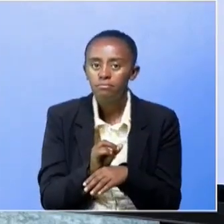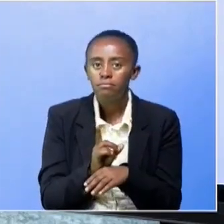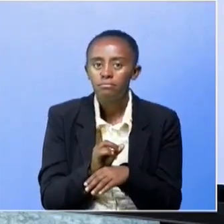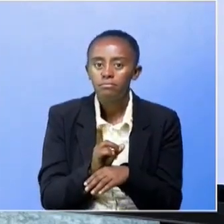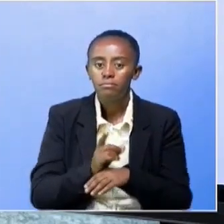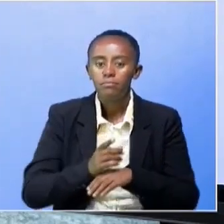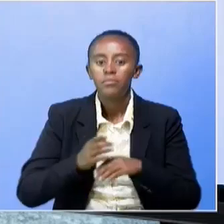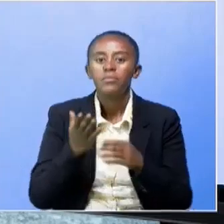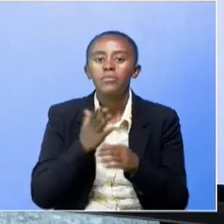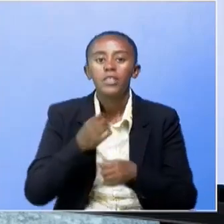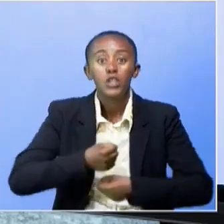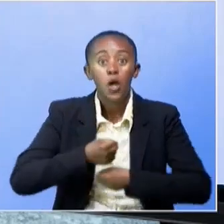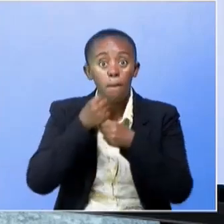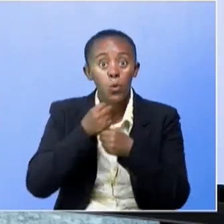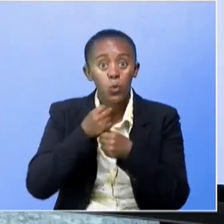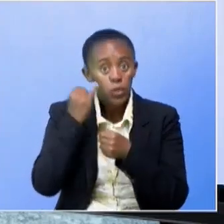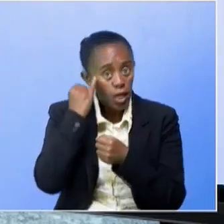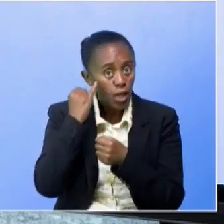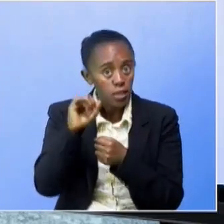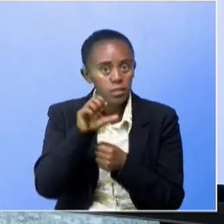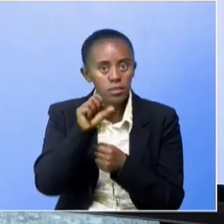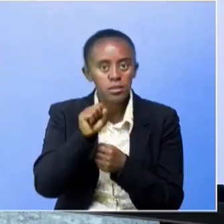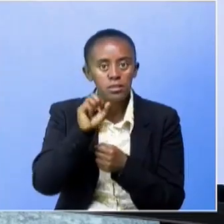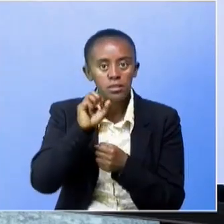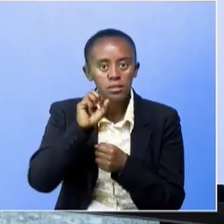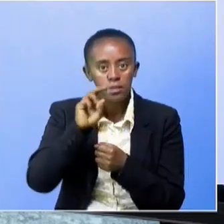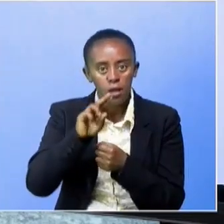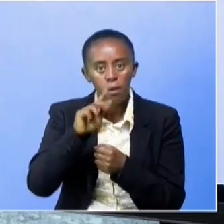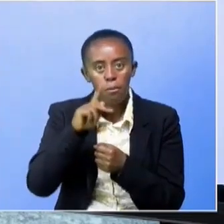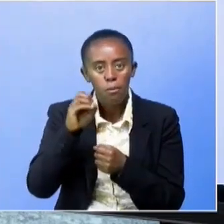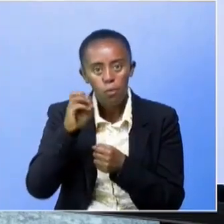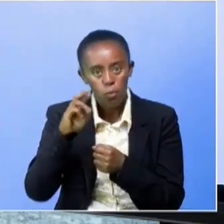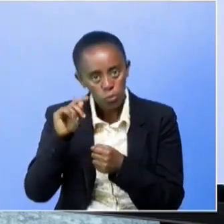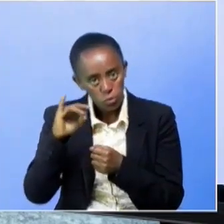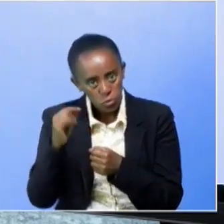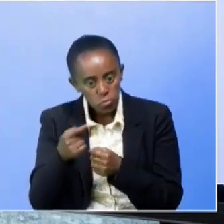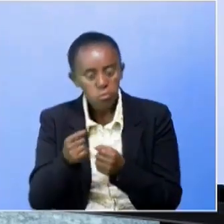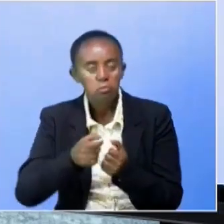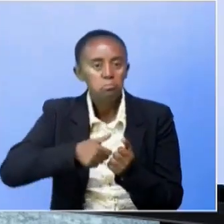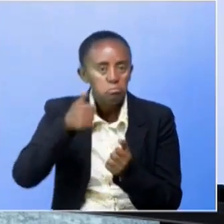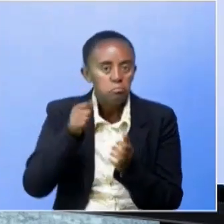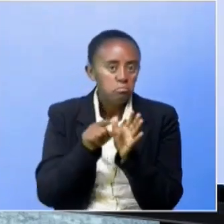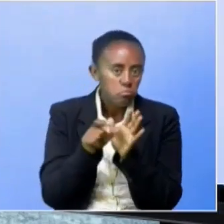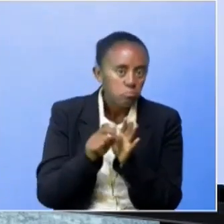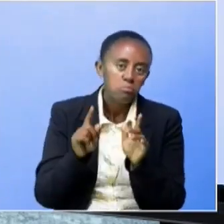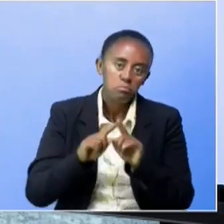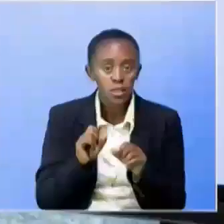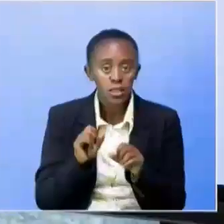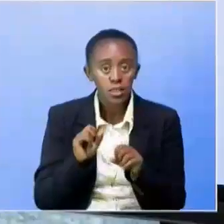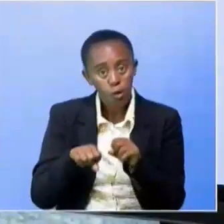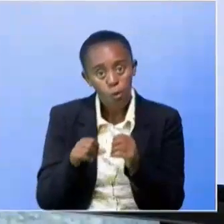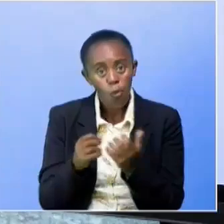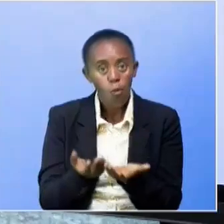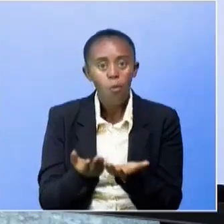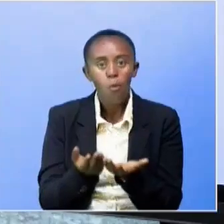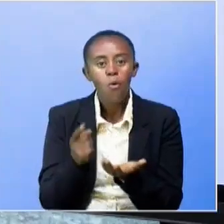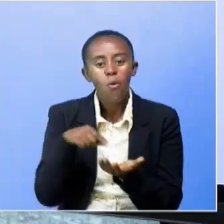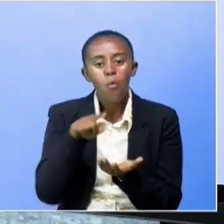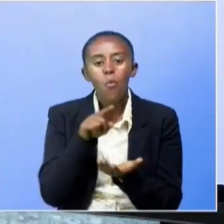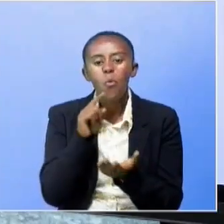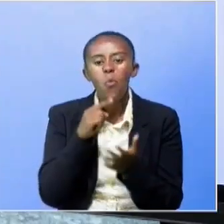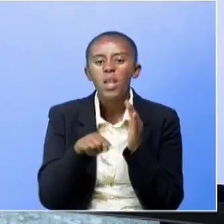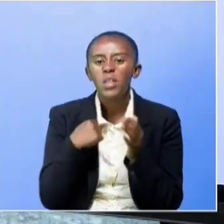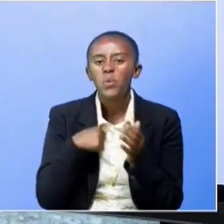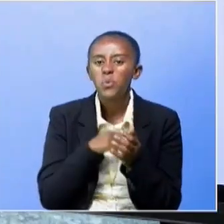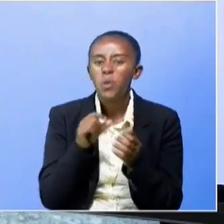the supporting idea is, where we show evidence and give examples. So what can we say about,